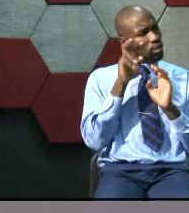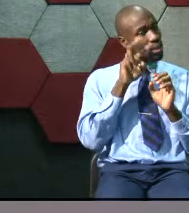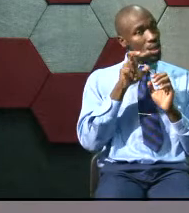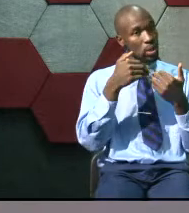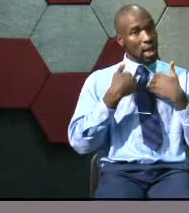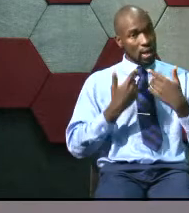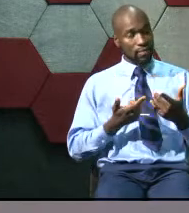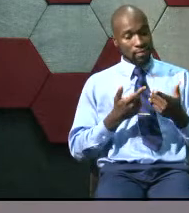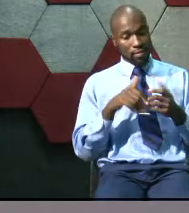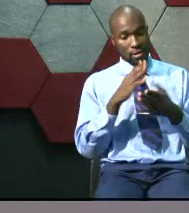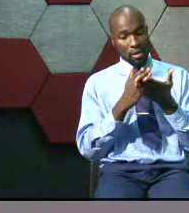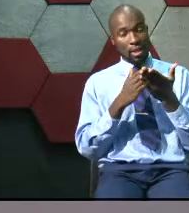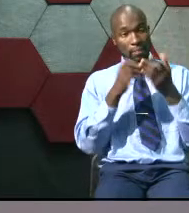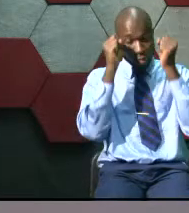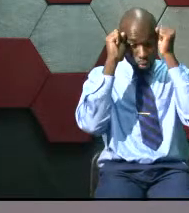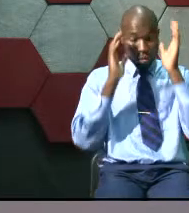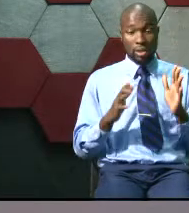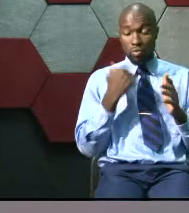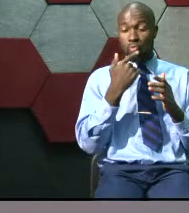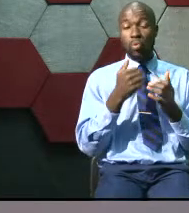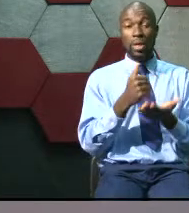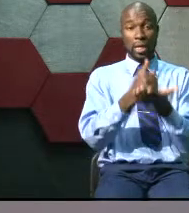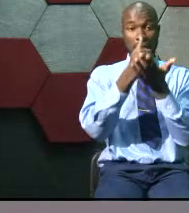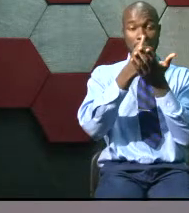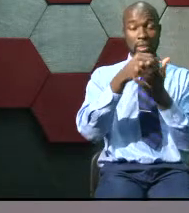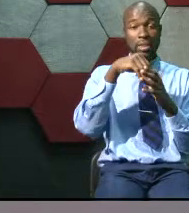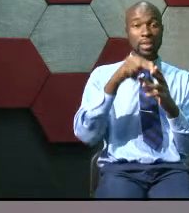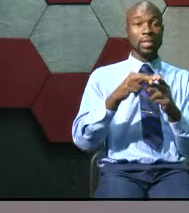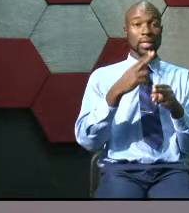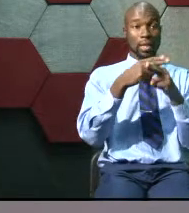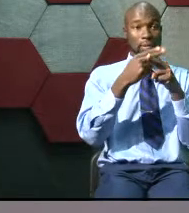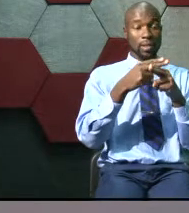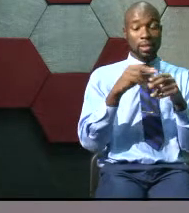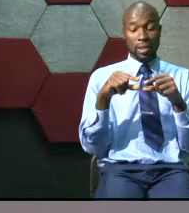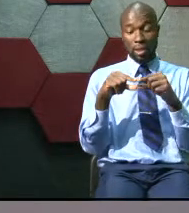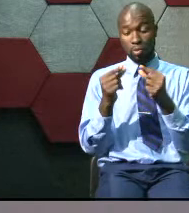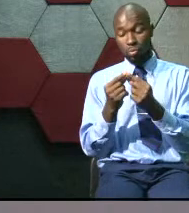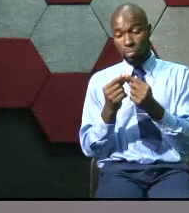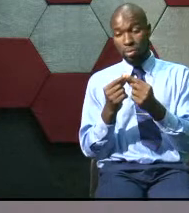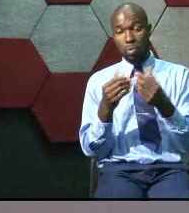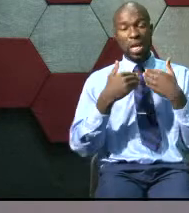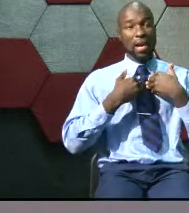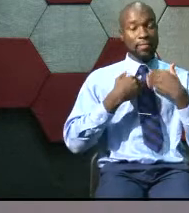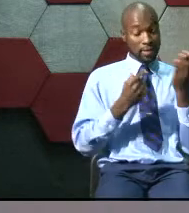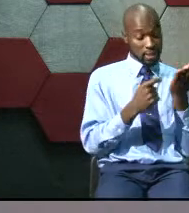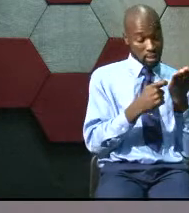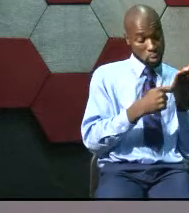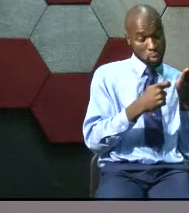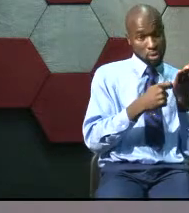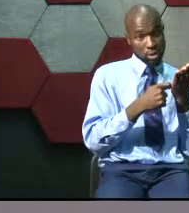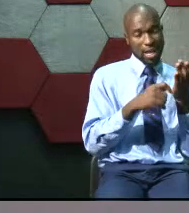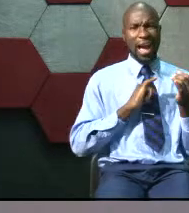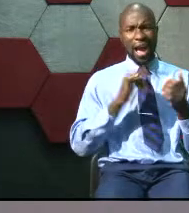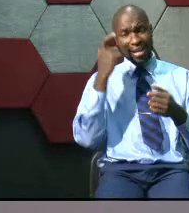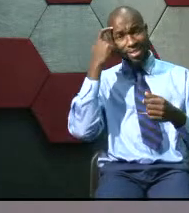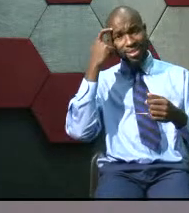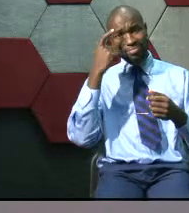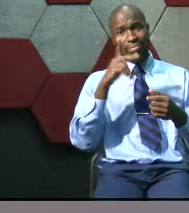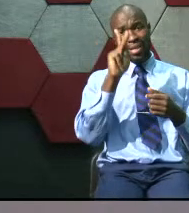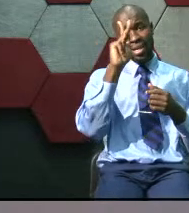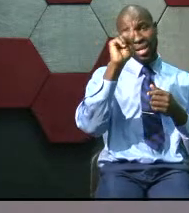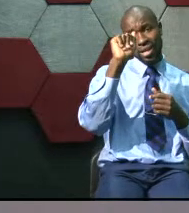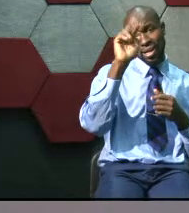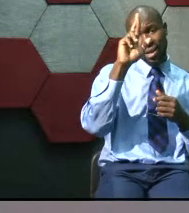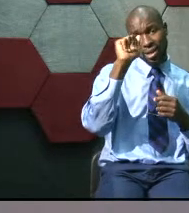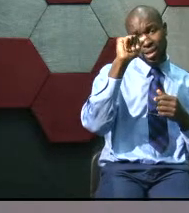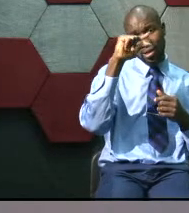some students assisting us with actually naming the categories. So we have technology, and I think that Karagani will possibly